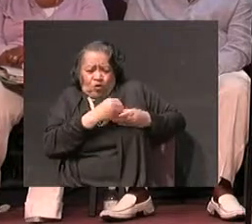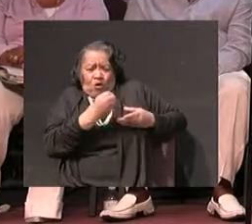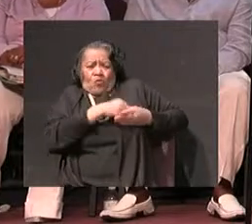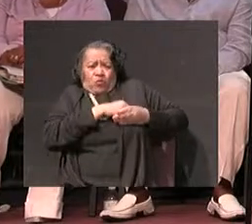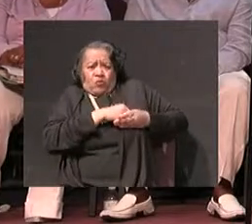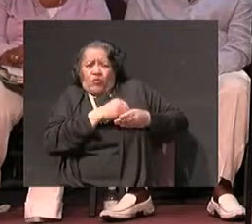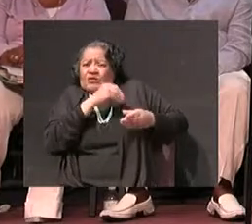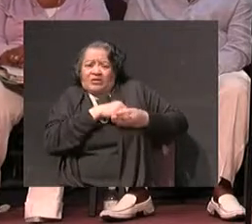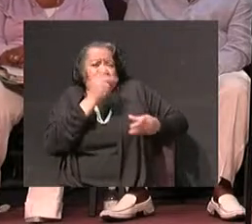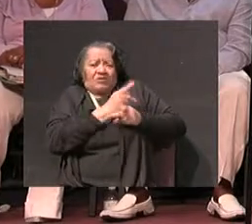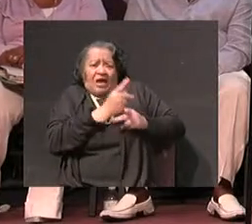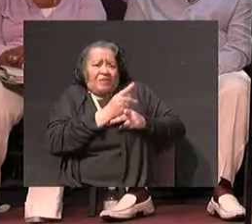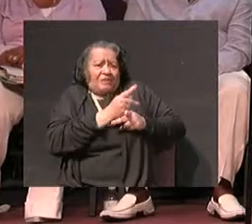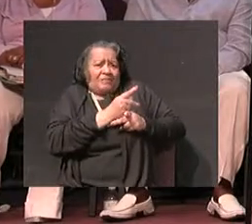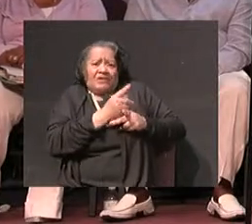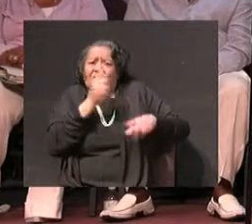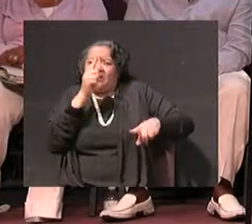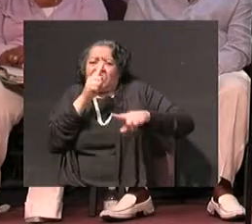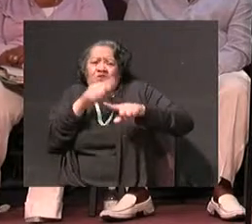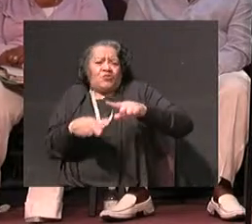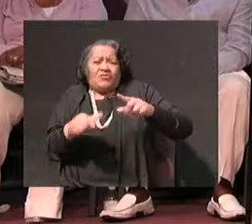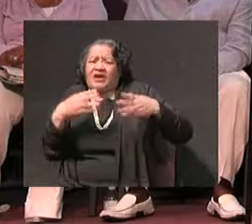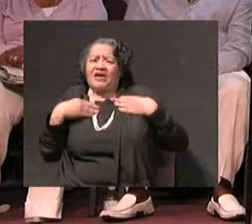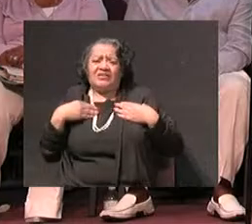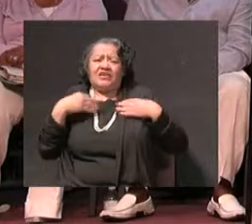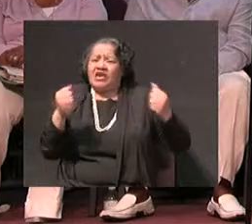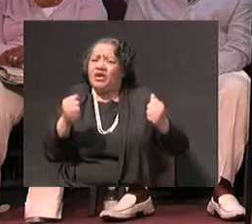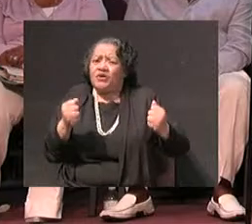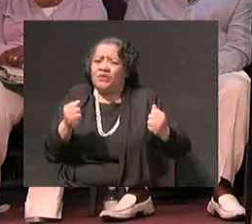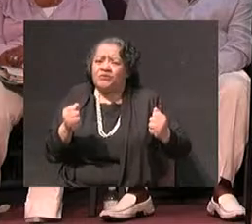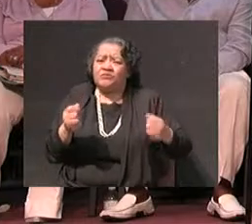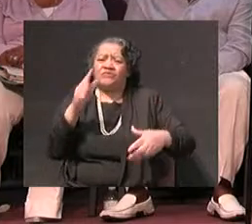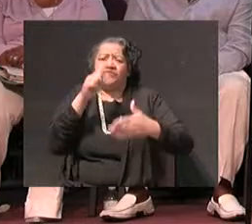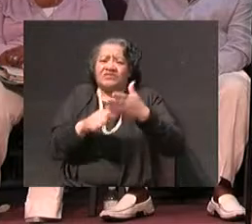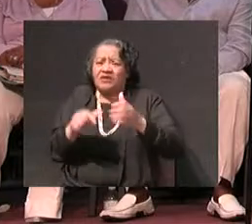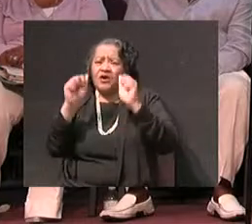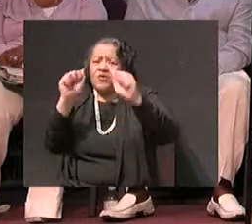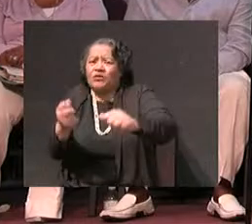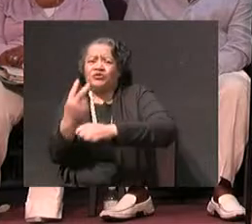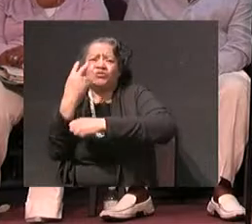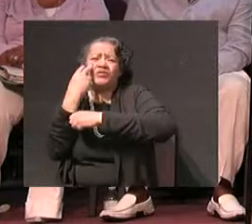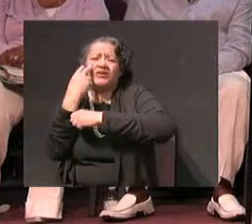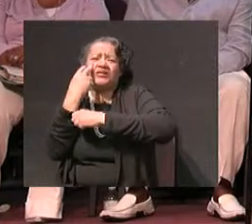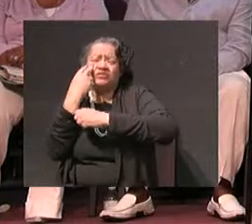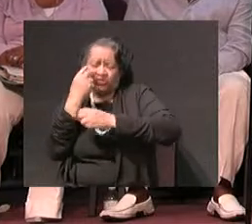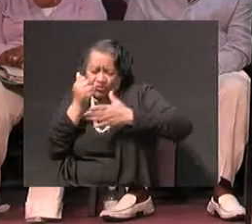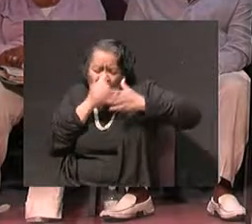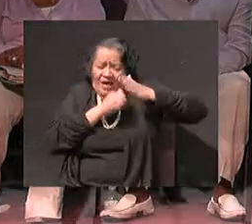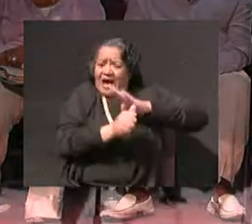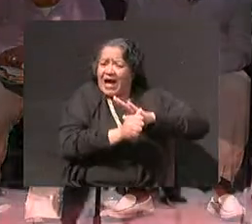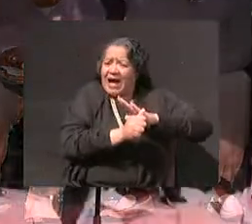If you don't, you can't heal what you conceal.